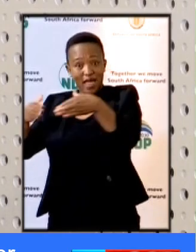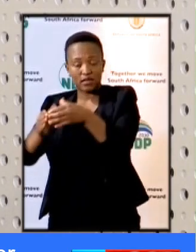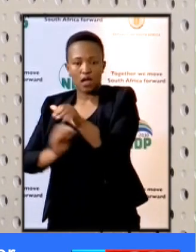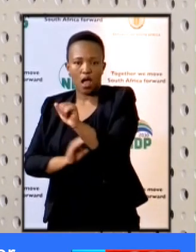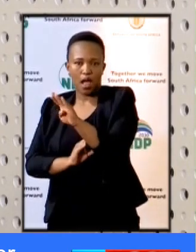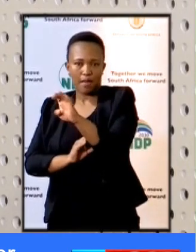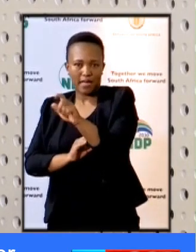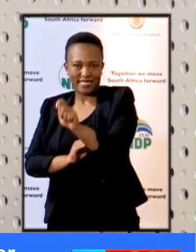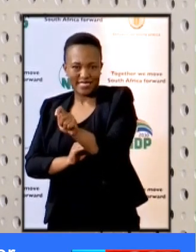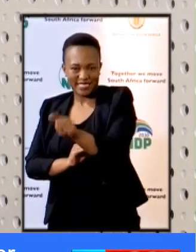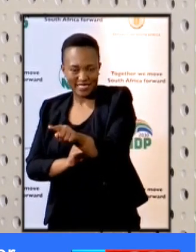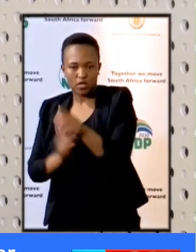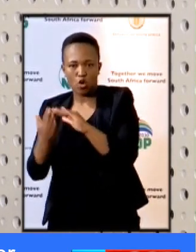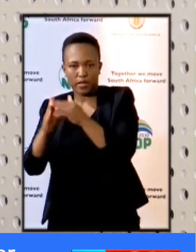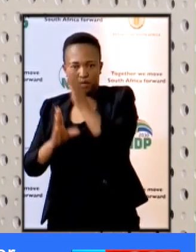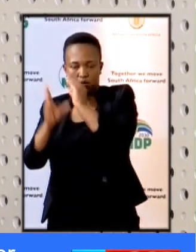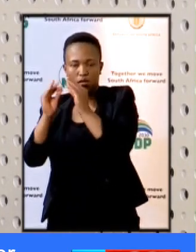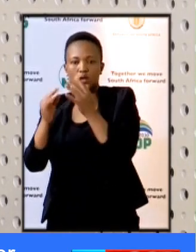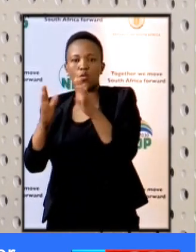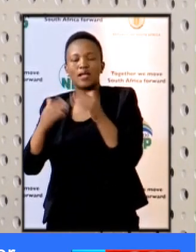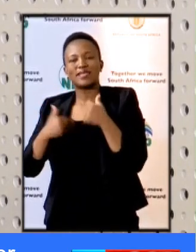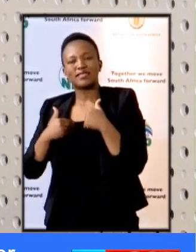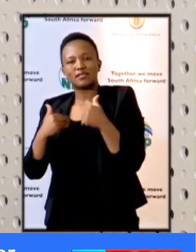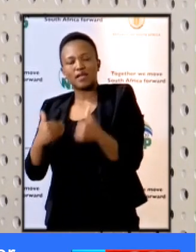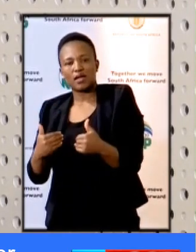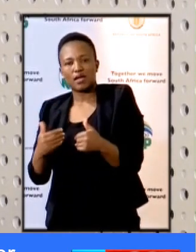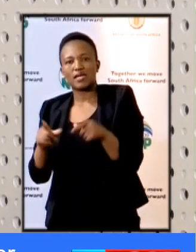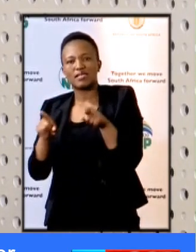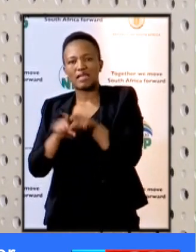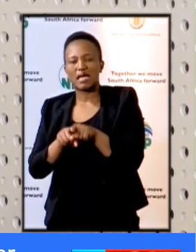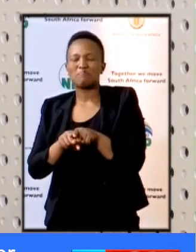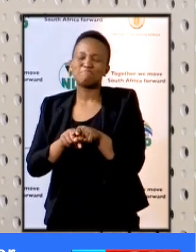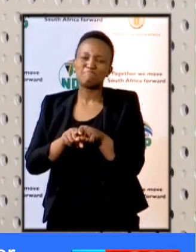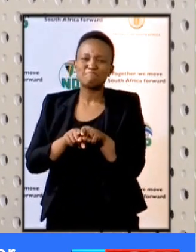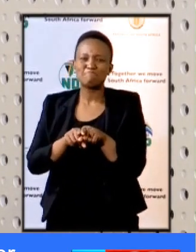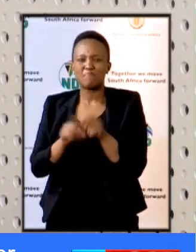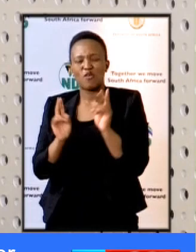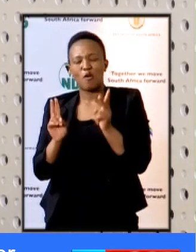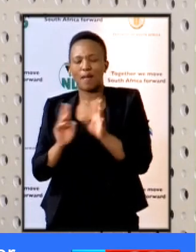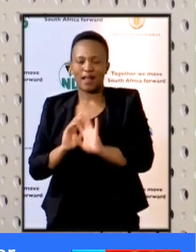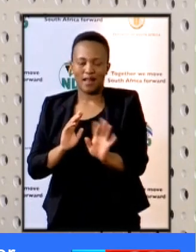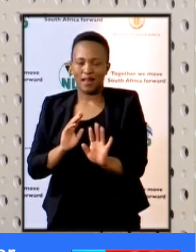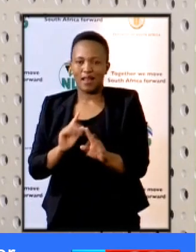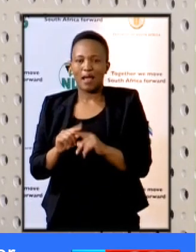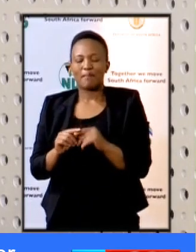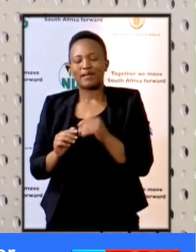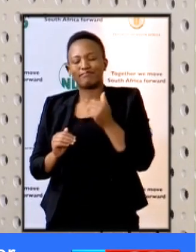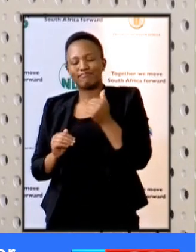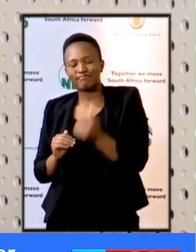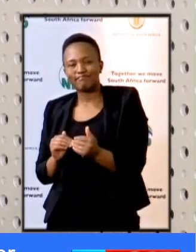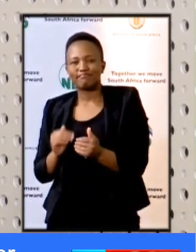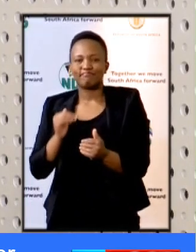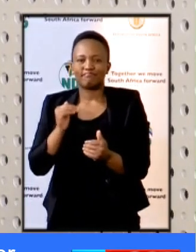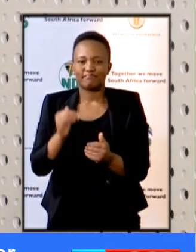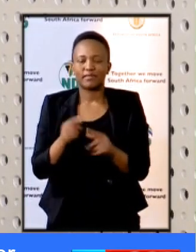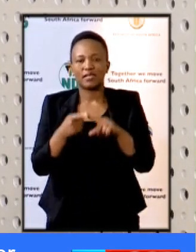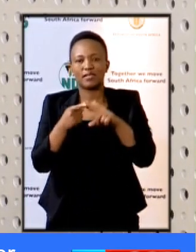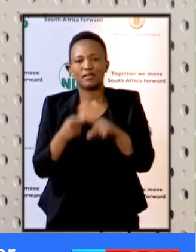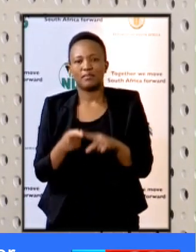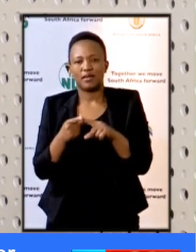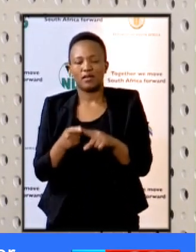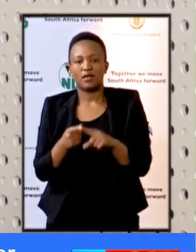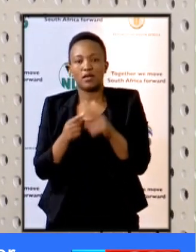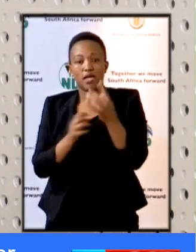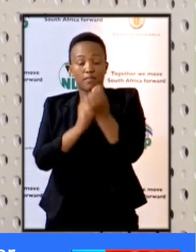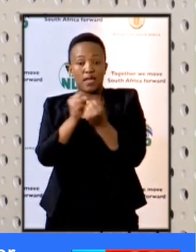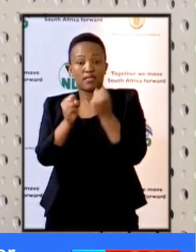also will resume teaching and learning in a staggered way in accordance with the revised academic